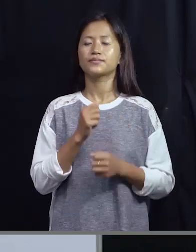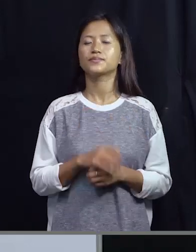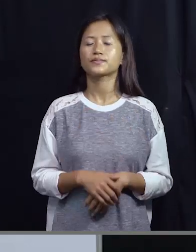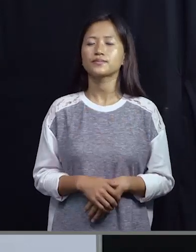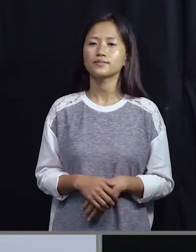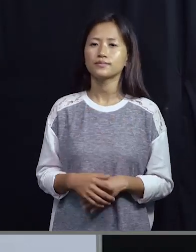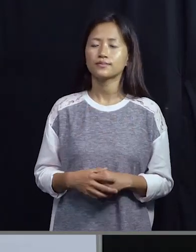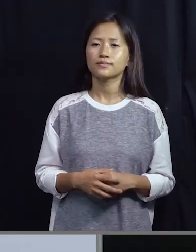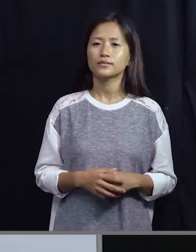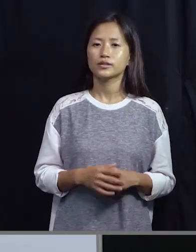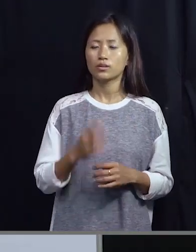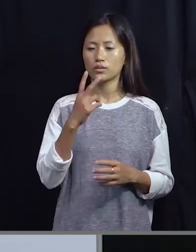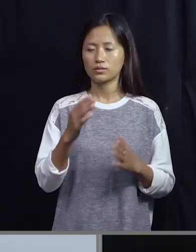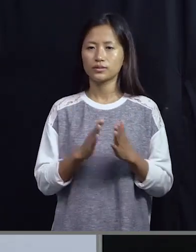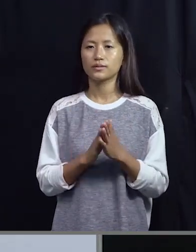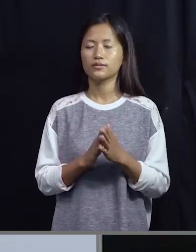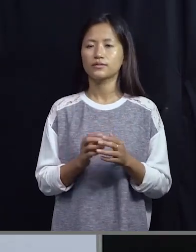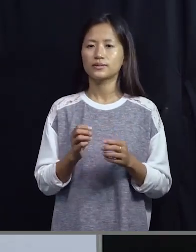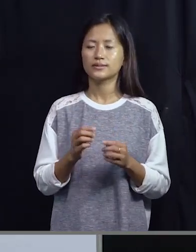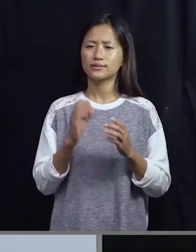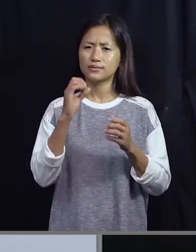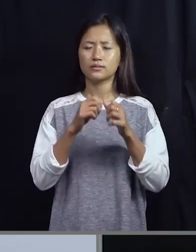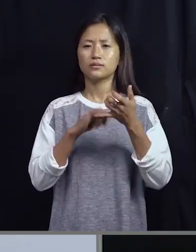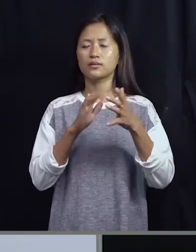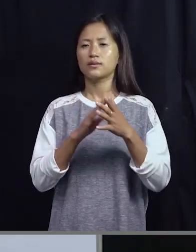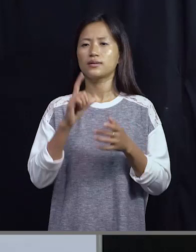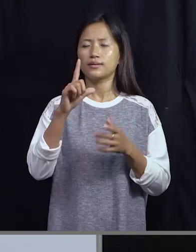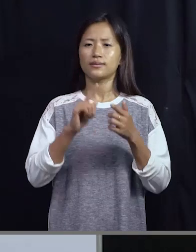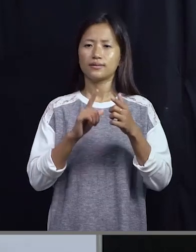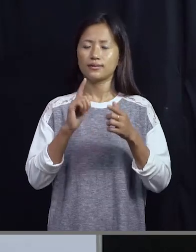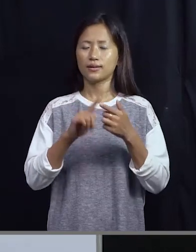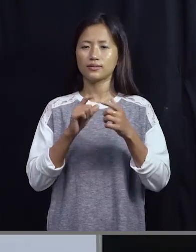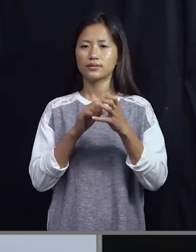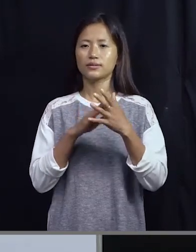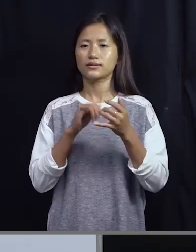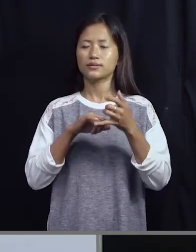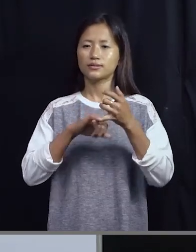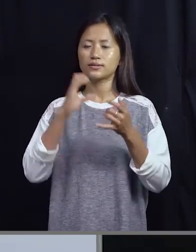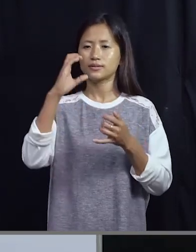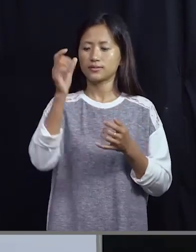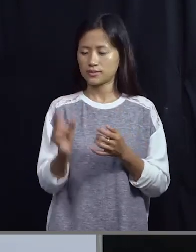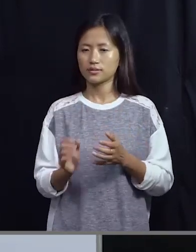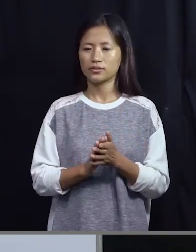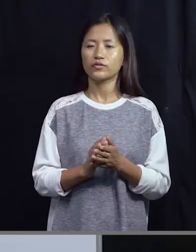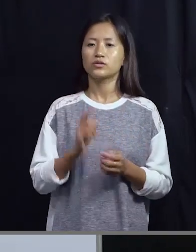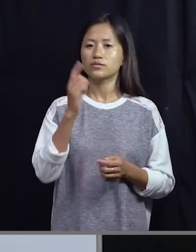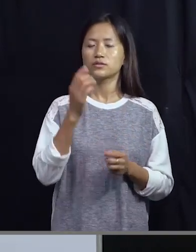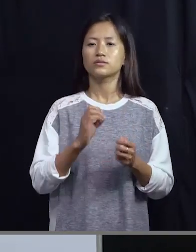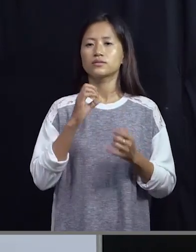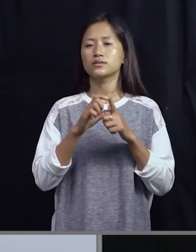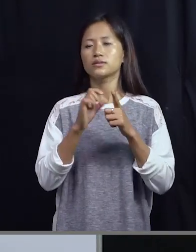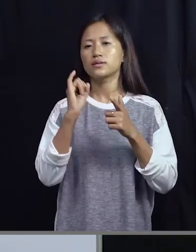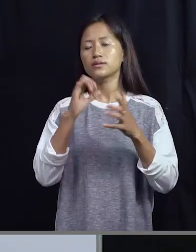so they are also known as Okazaki fragments in case of a lagging strand, named after the scientist who first discovered it. And